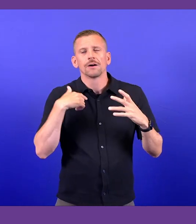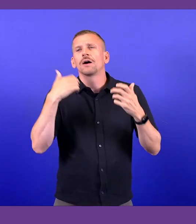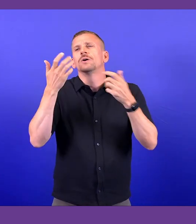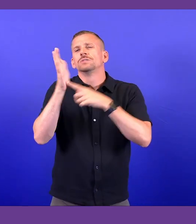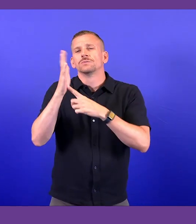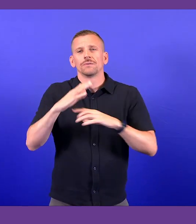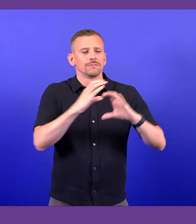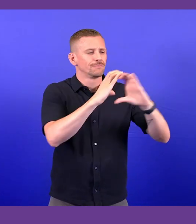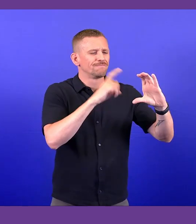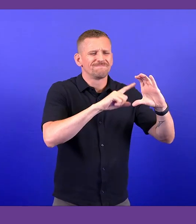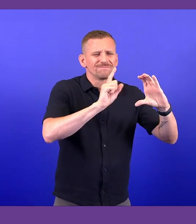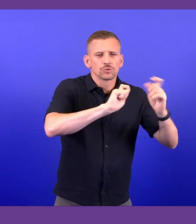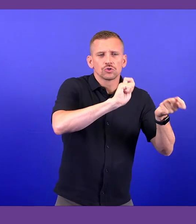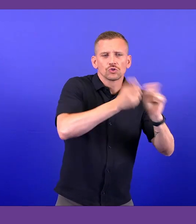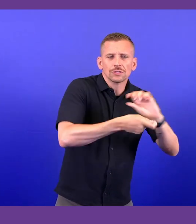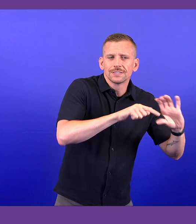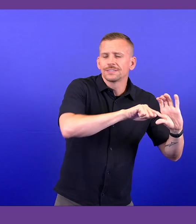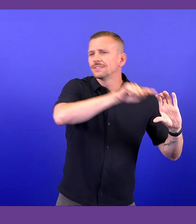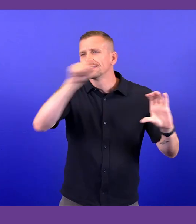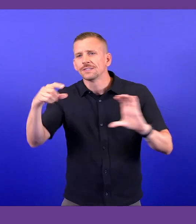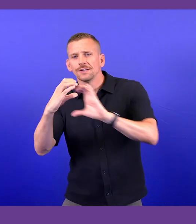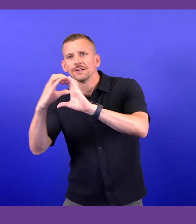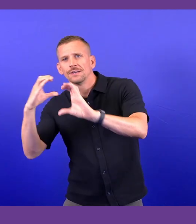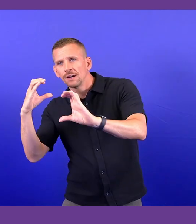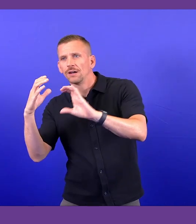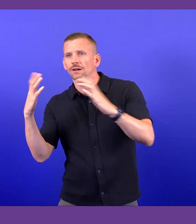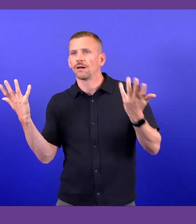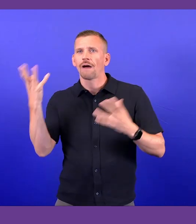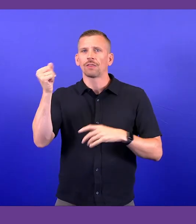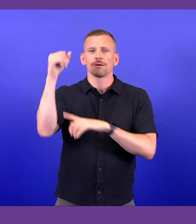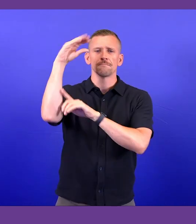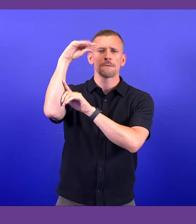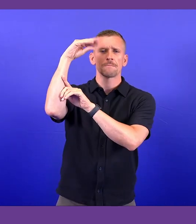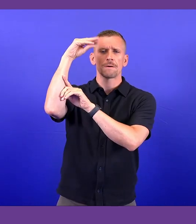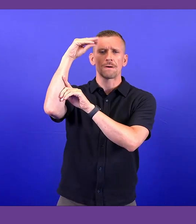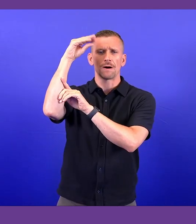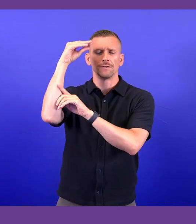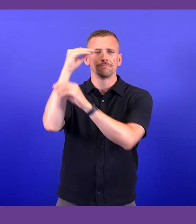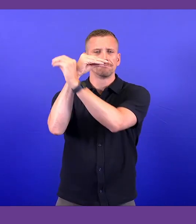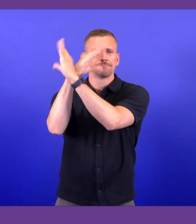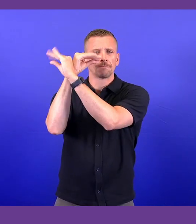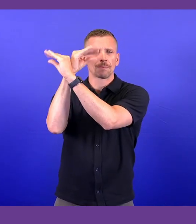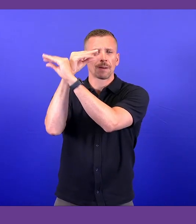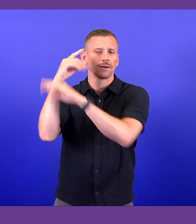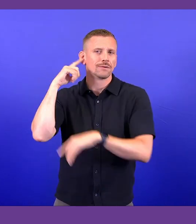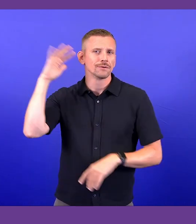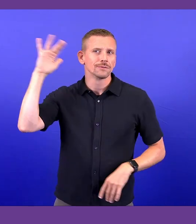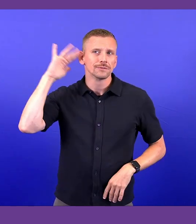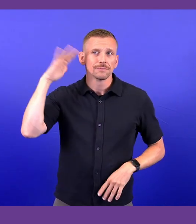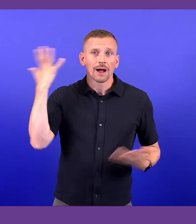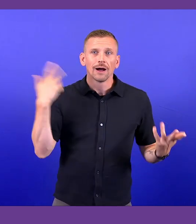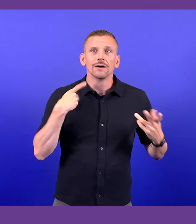platforms is all in spoken language or on speaker, and we don't get this information visually.